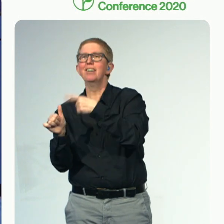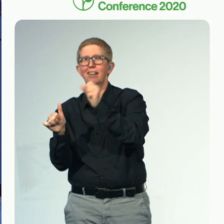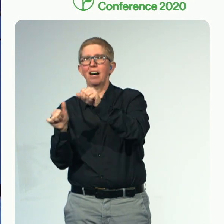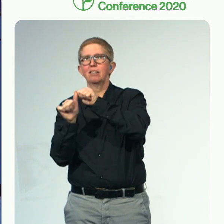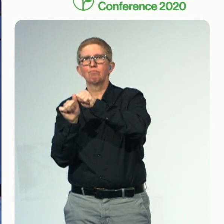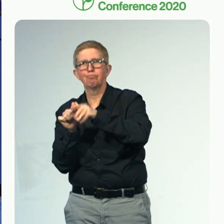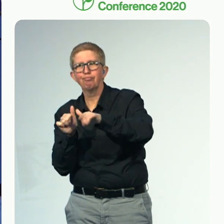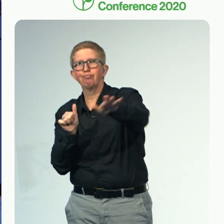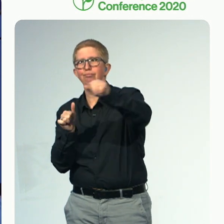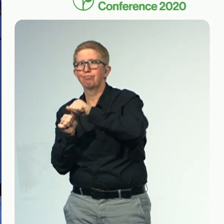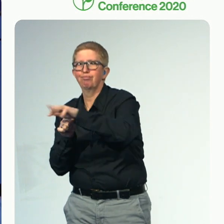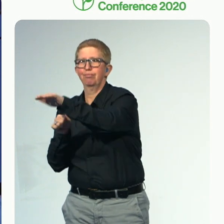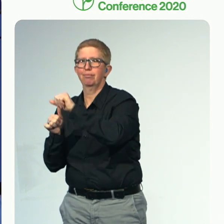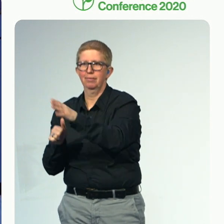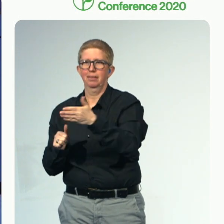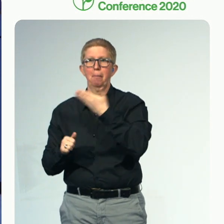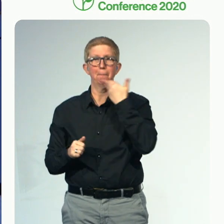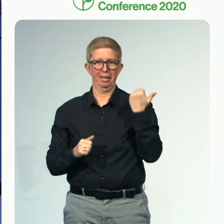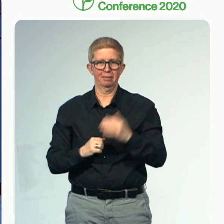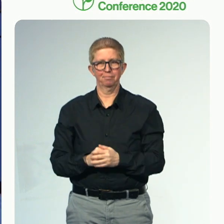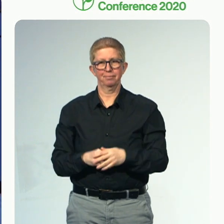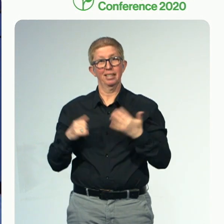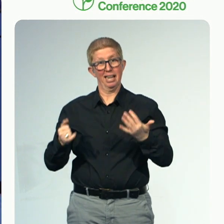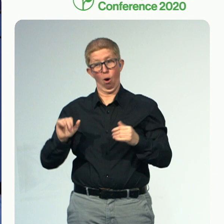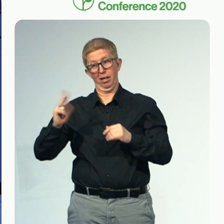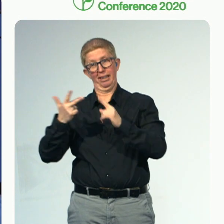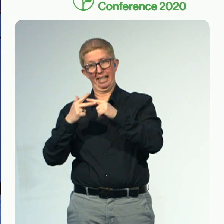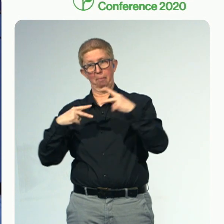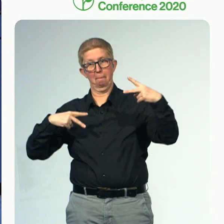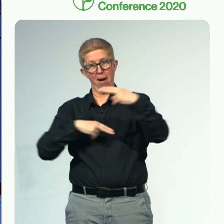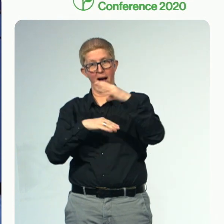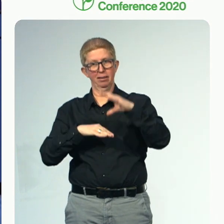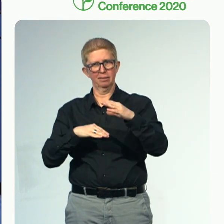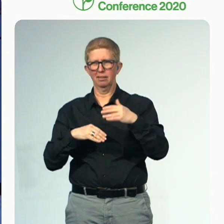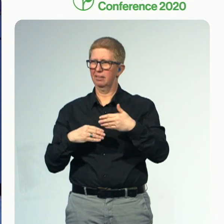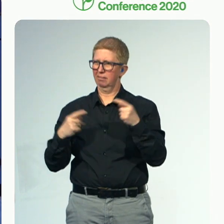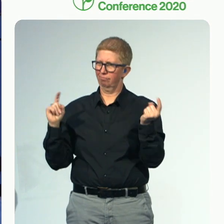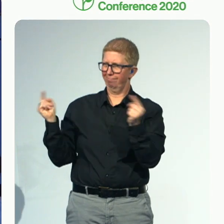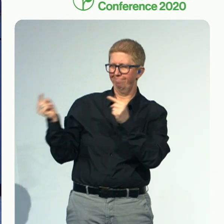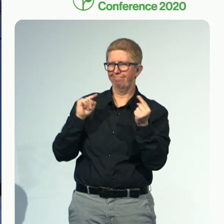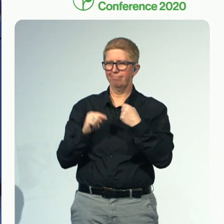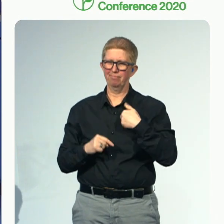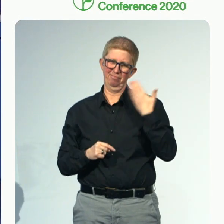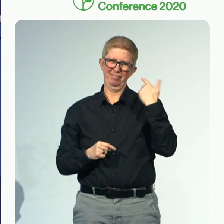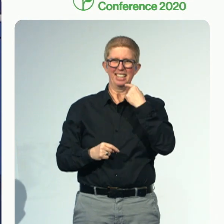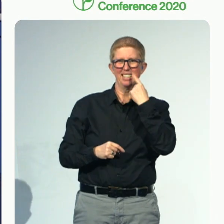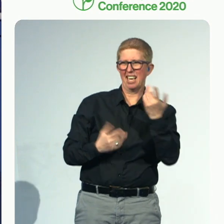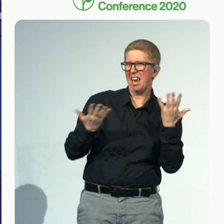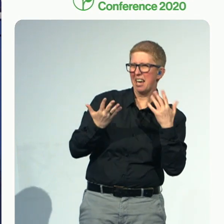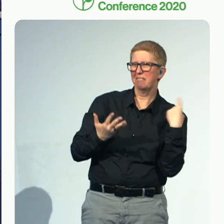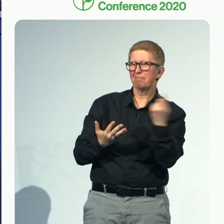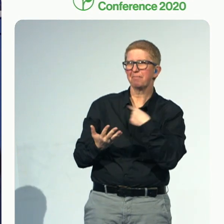Moving now to the third part of this discussion, it was mentioned already several times. When we talk about